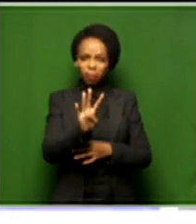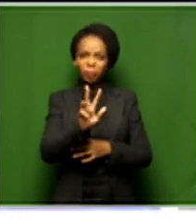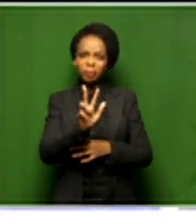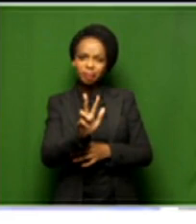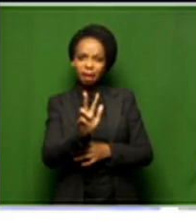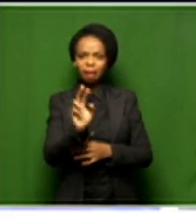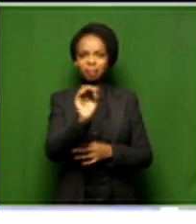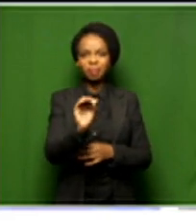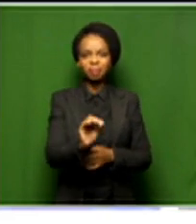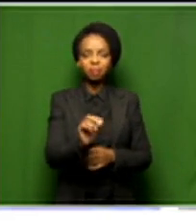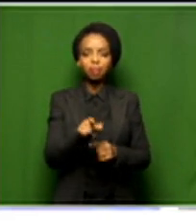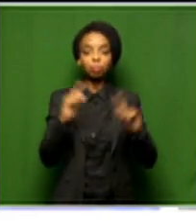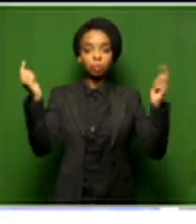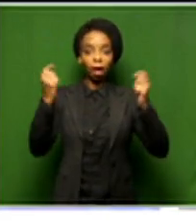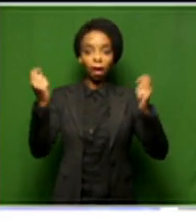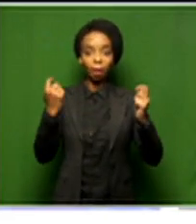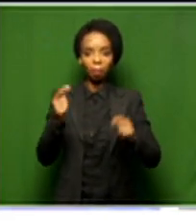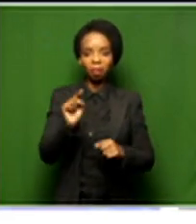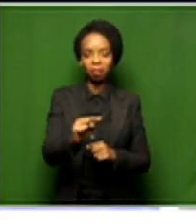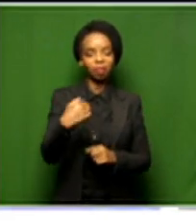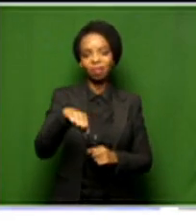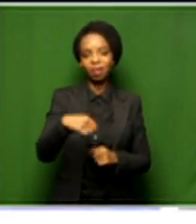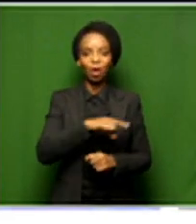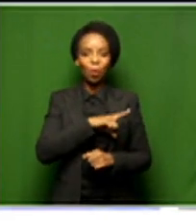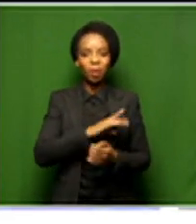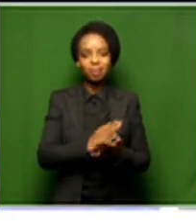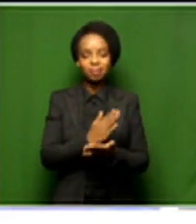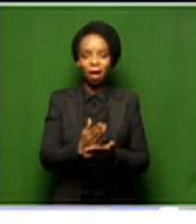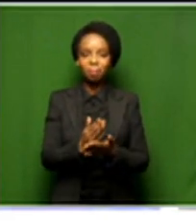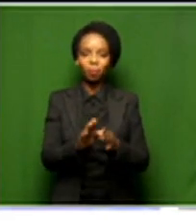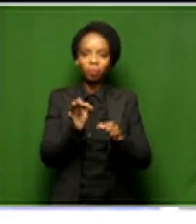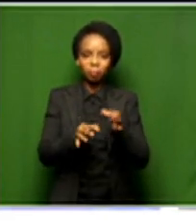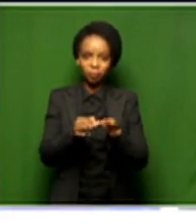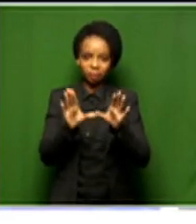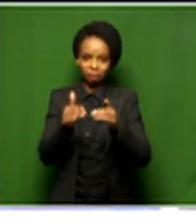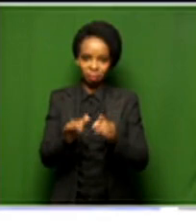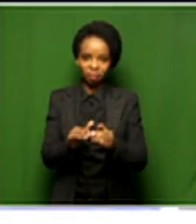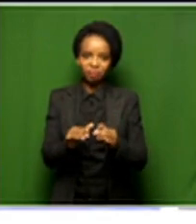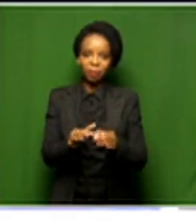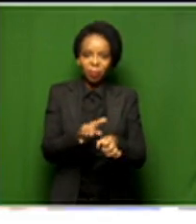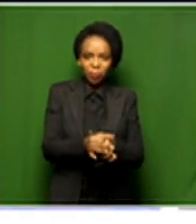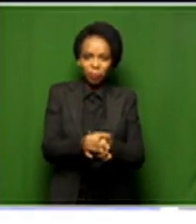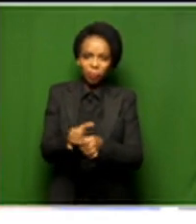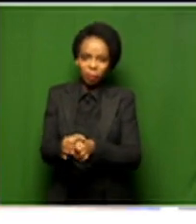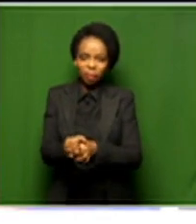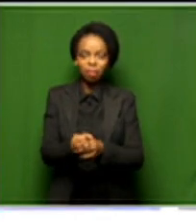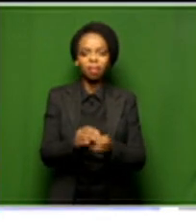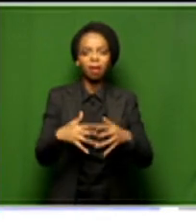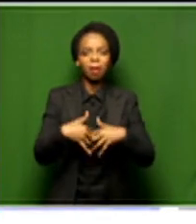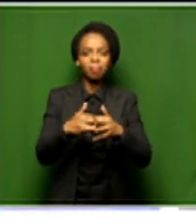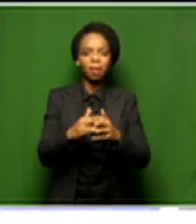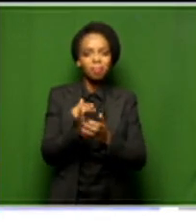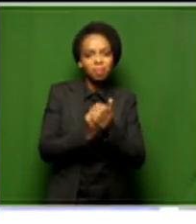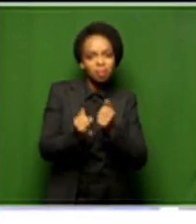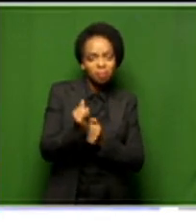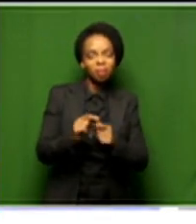celebrate that, because some of these parties are marginal parties formed by egotistic individuals. I mean, they vary